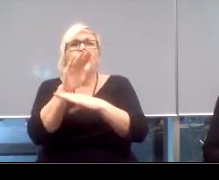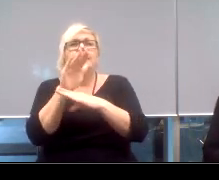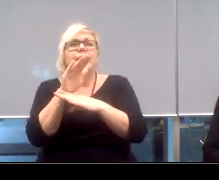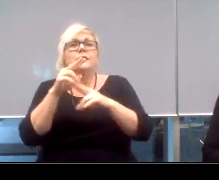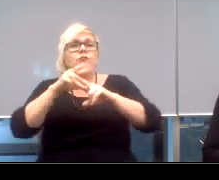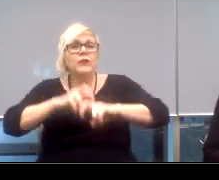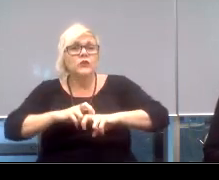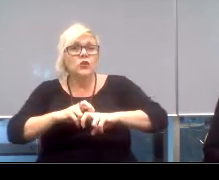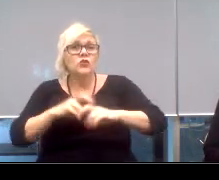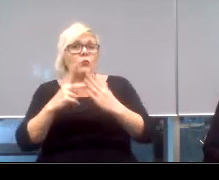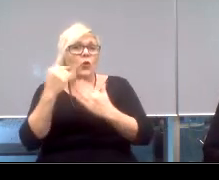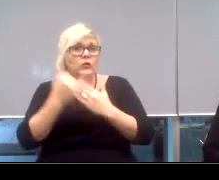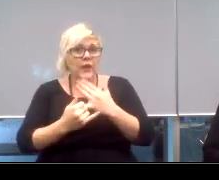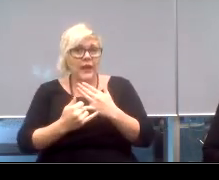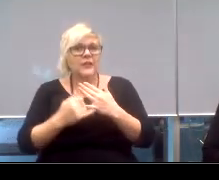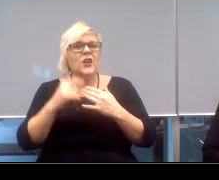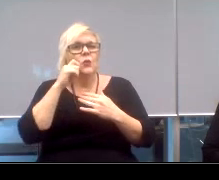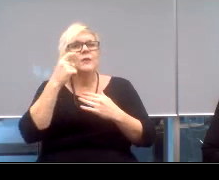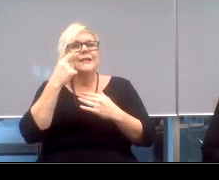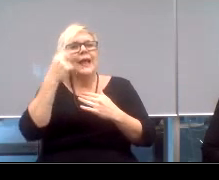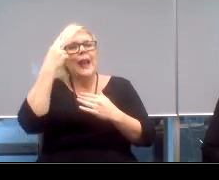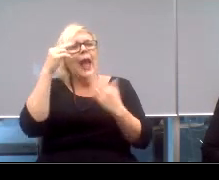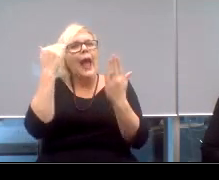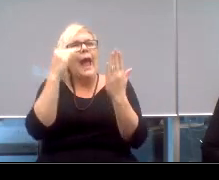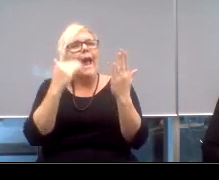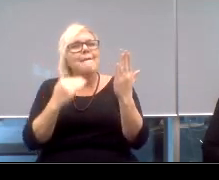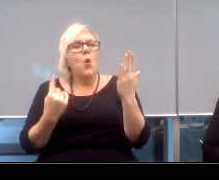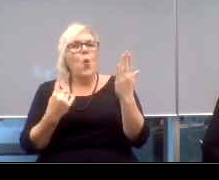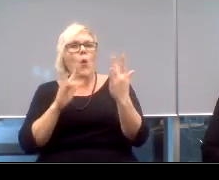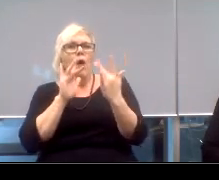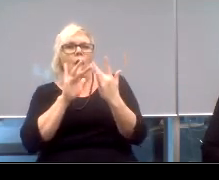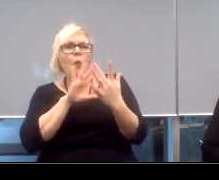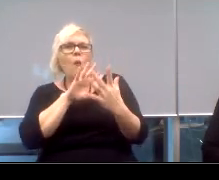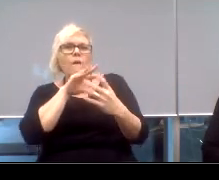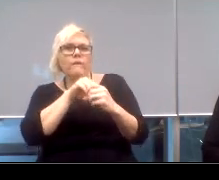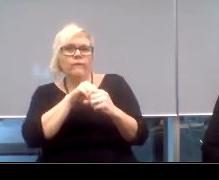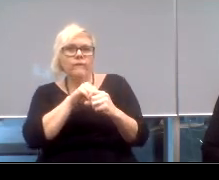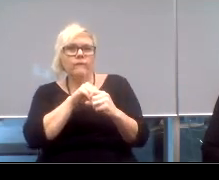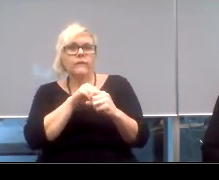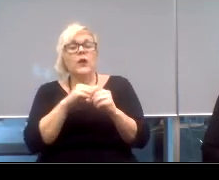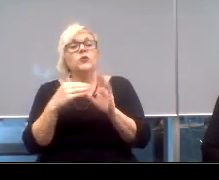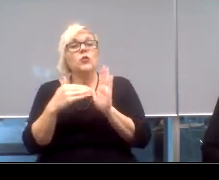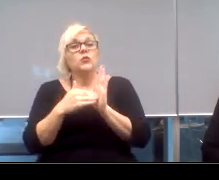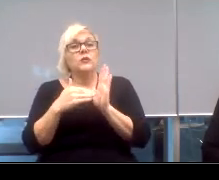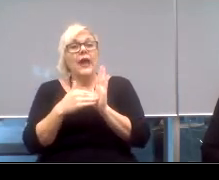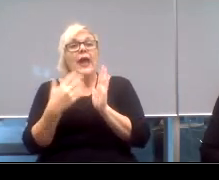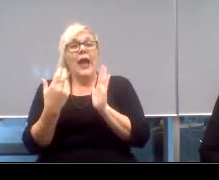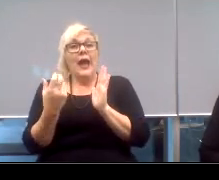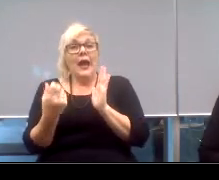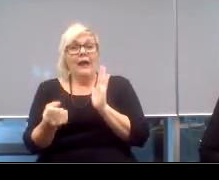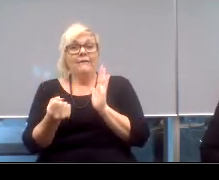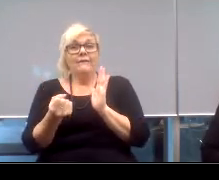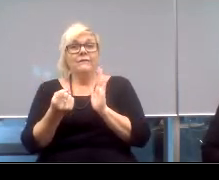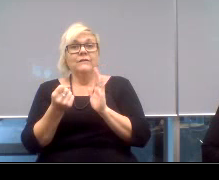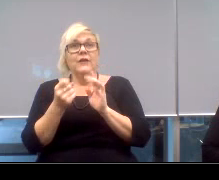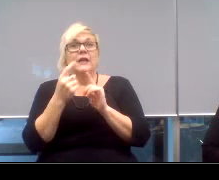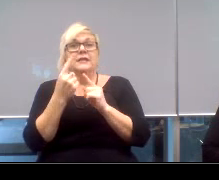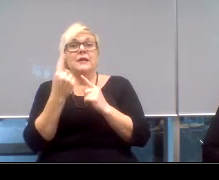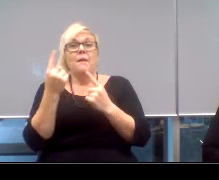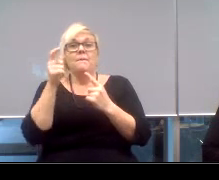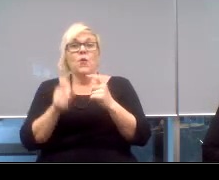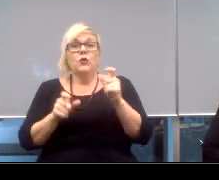few of these names on the following slides. In today's webinar, we've got, again, representation from every state and